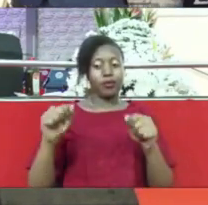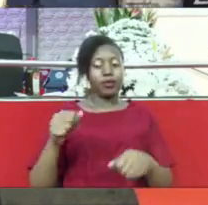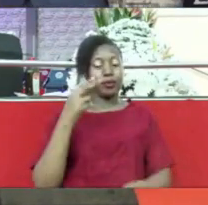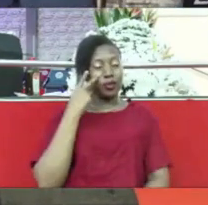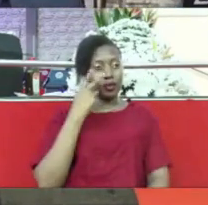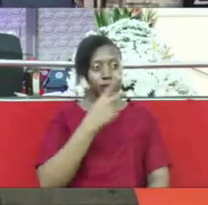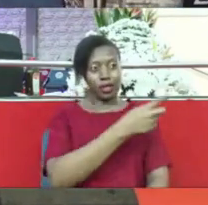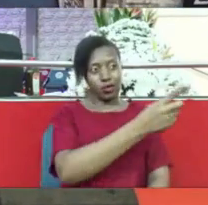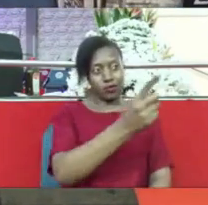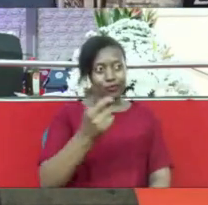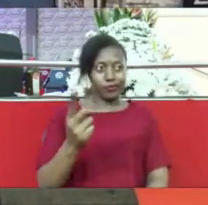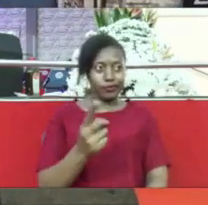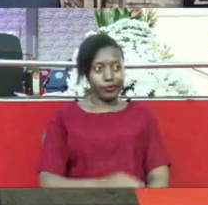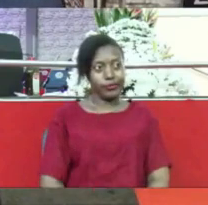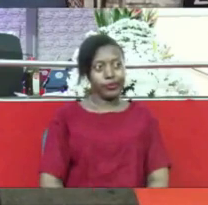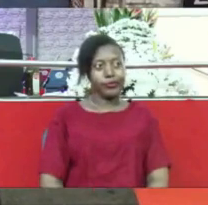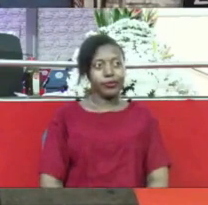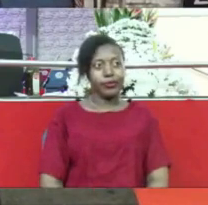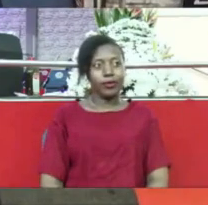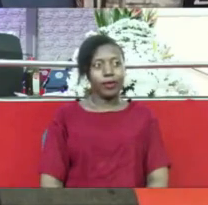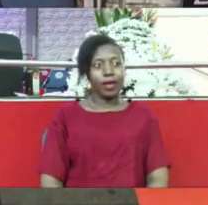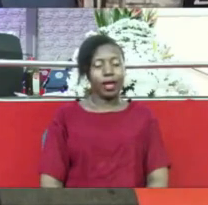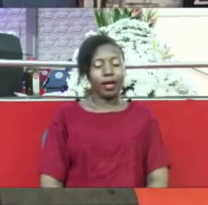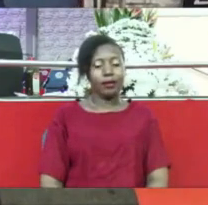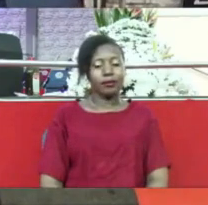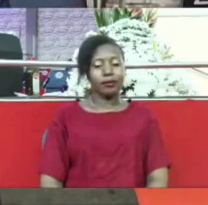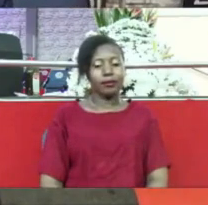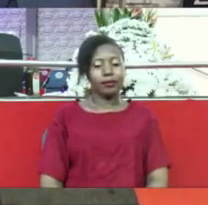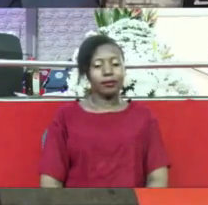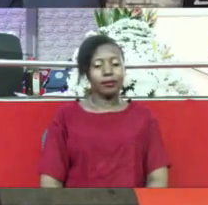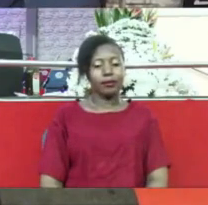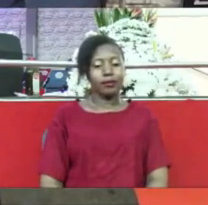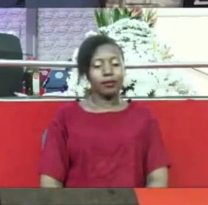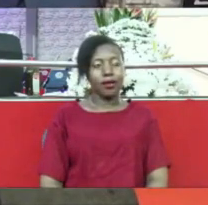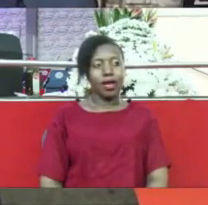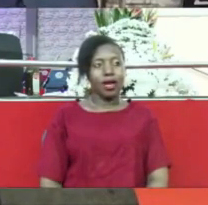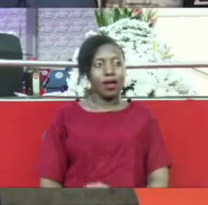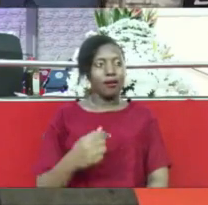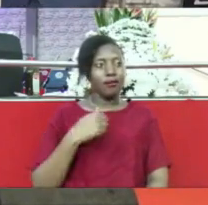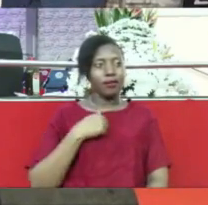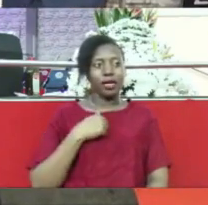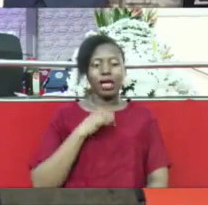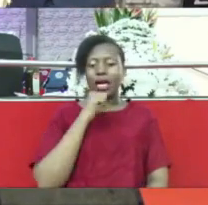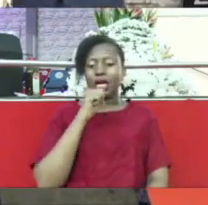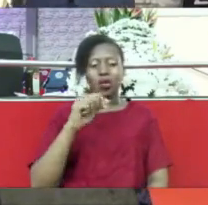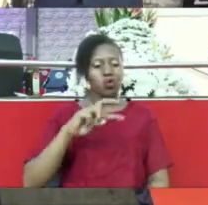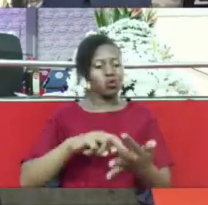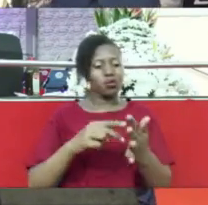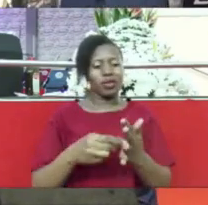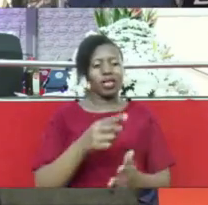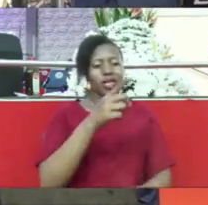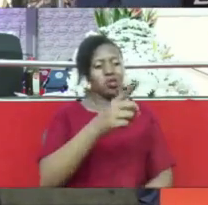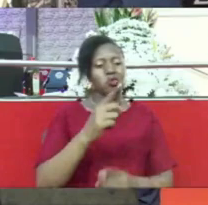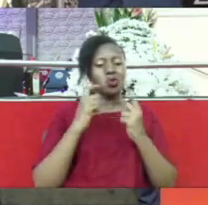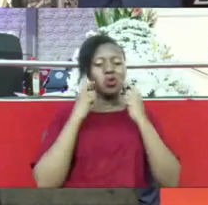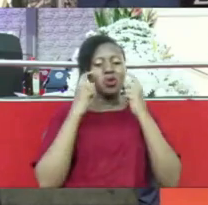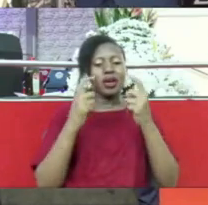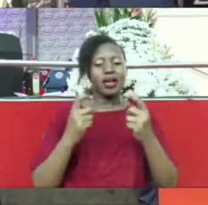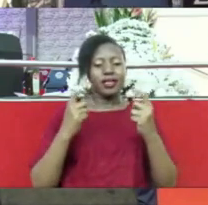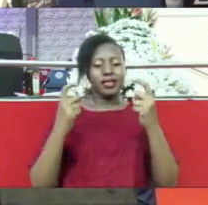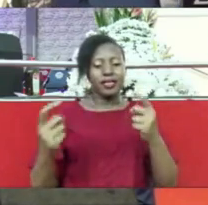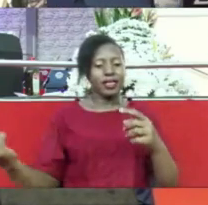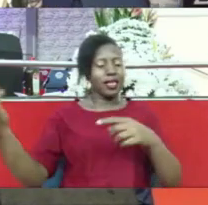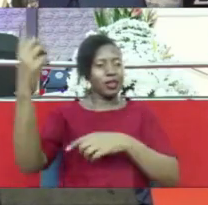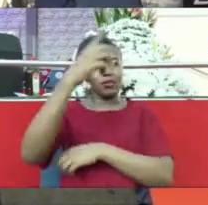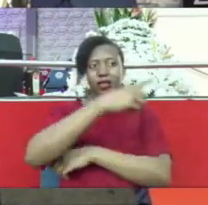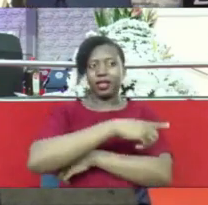wanaweza kukuona. I don't mean that you are sinning during the day. Sisemi ya kwamba unafanya dhambi mchana. But